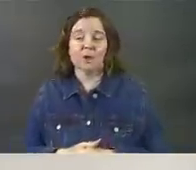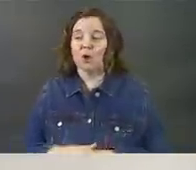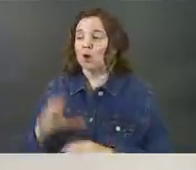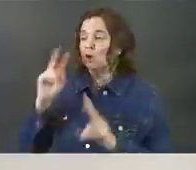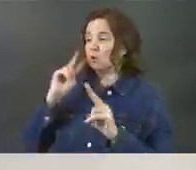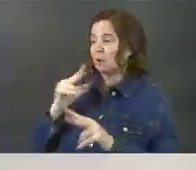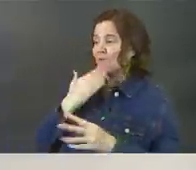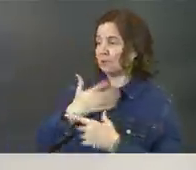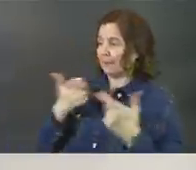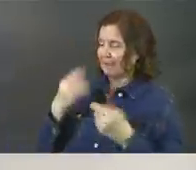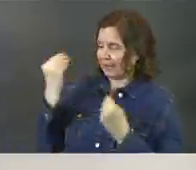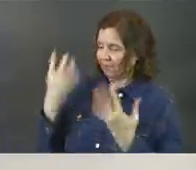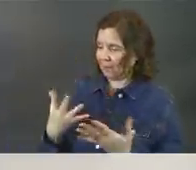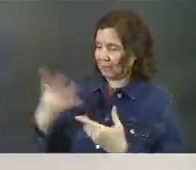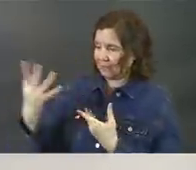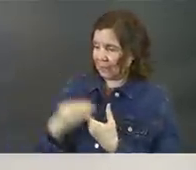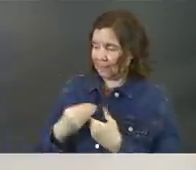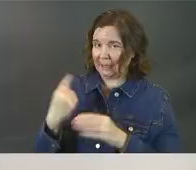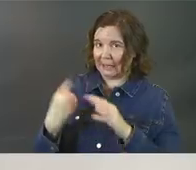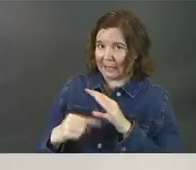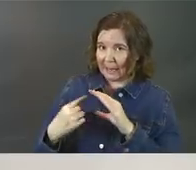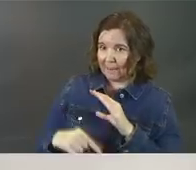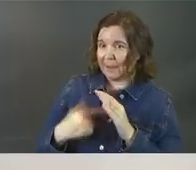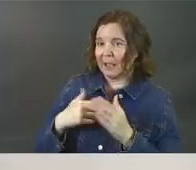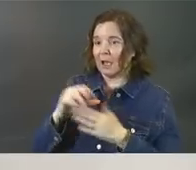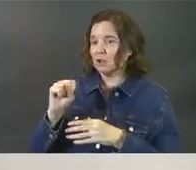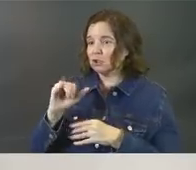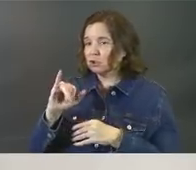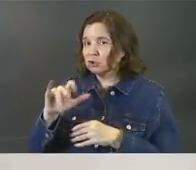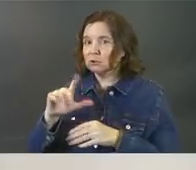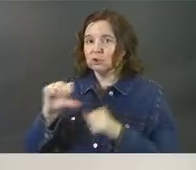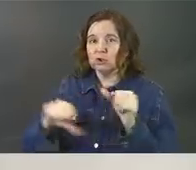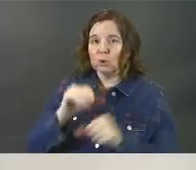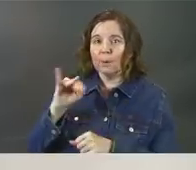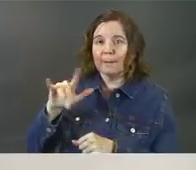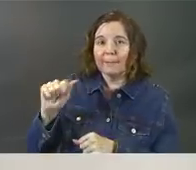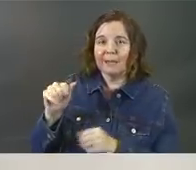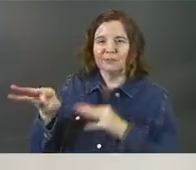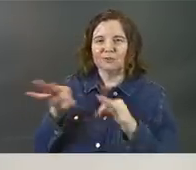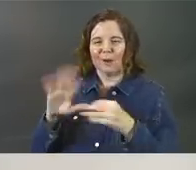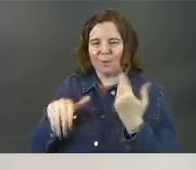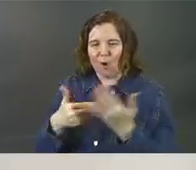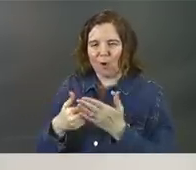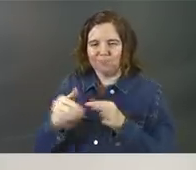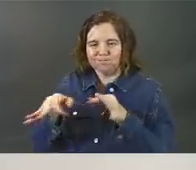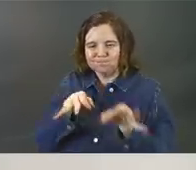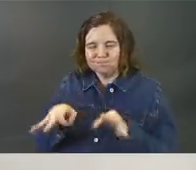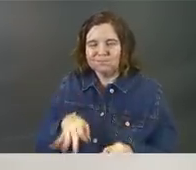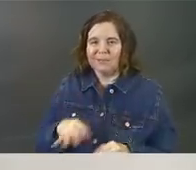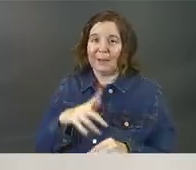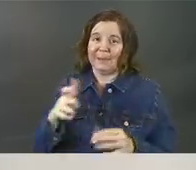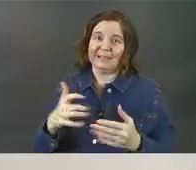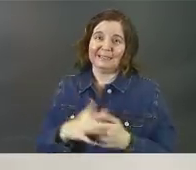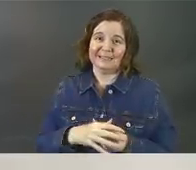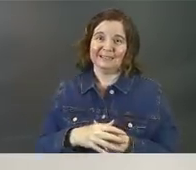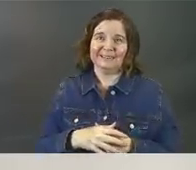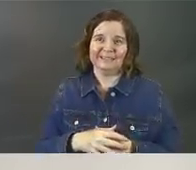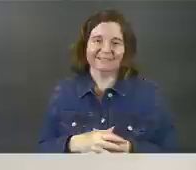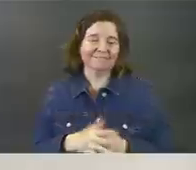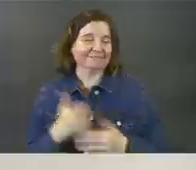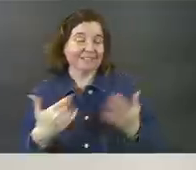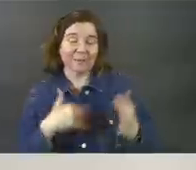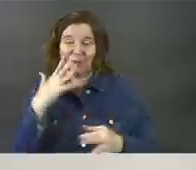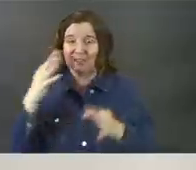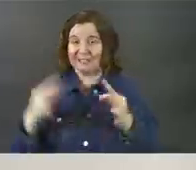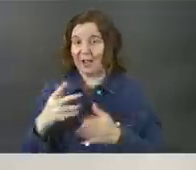for some big information coming into your inboxes, maybe on social media. To describe all that to you, because some of you guys,